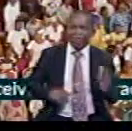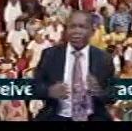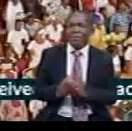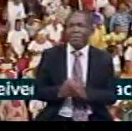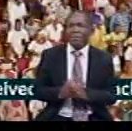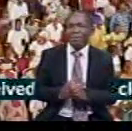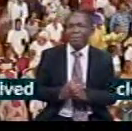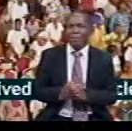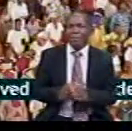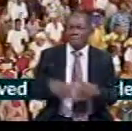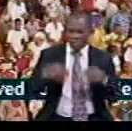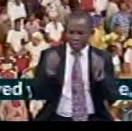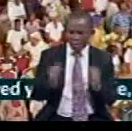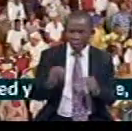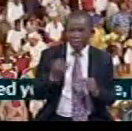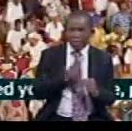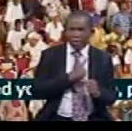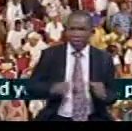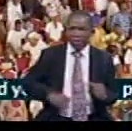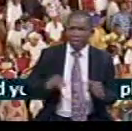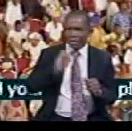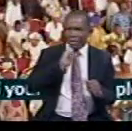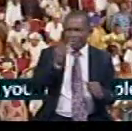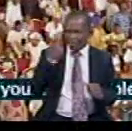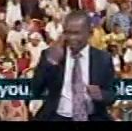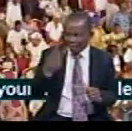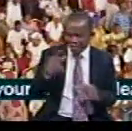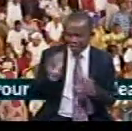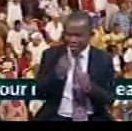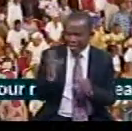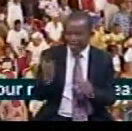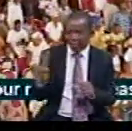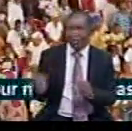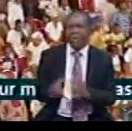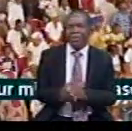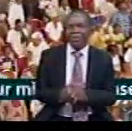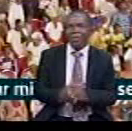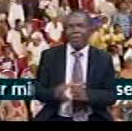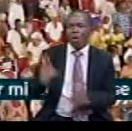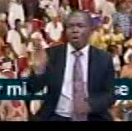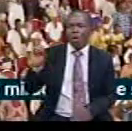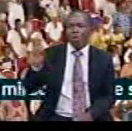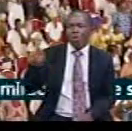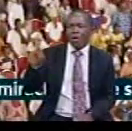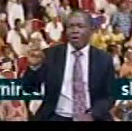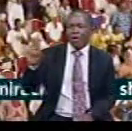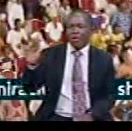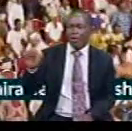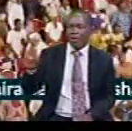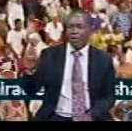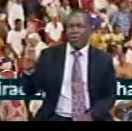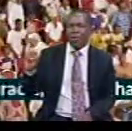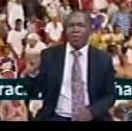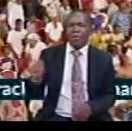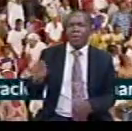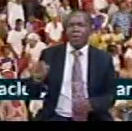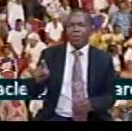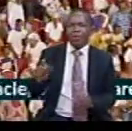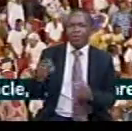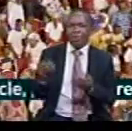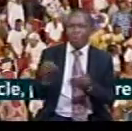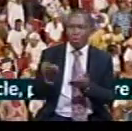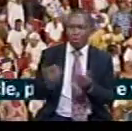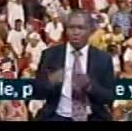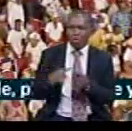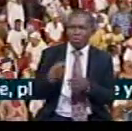is evident as we take you to YouTube. Okpeyemi Ekundayo is saying, I want to bless the name of the Lord over my